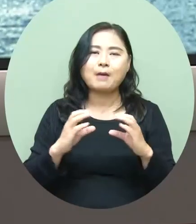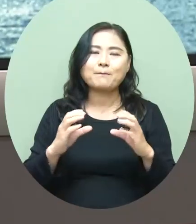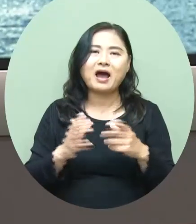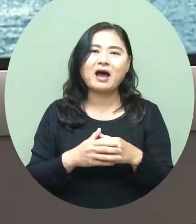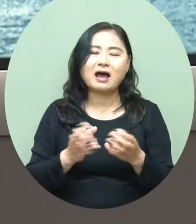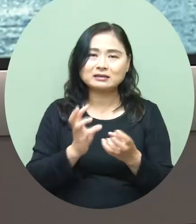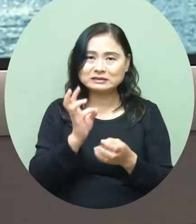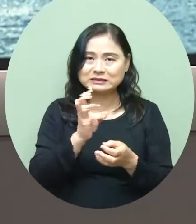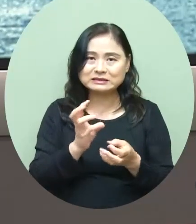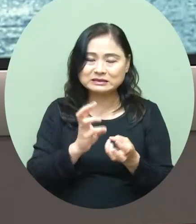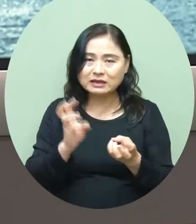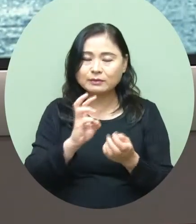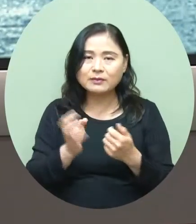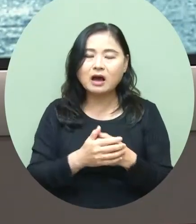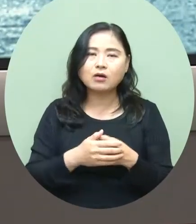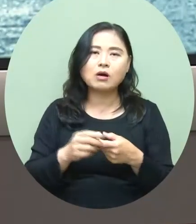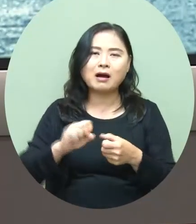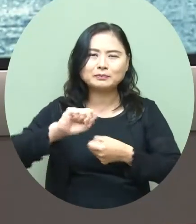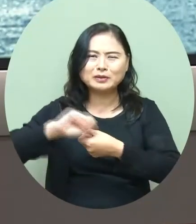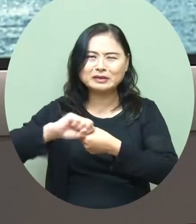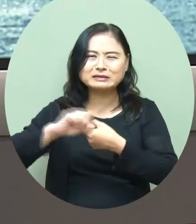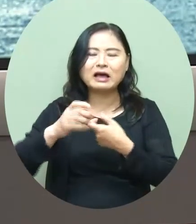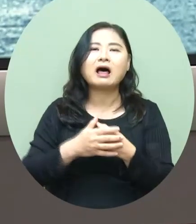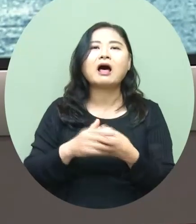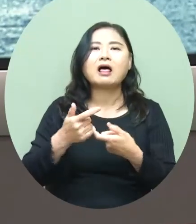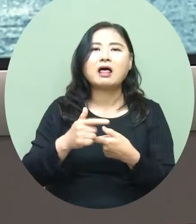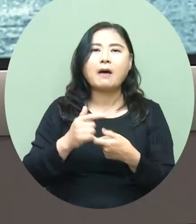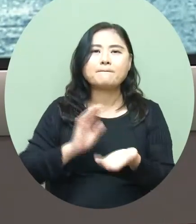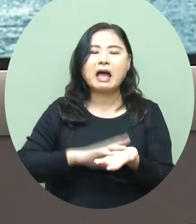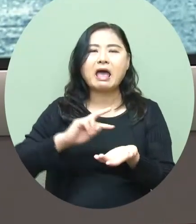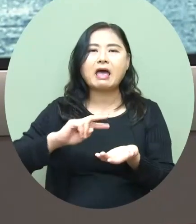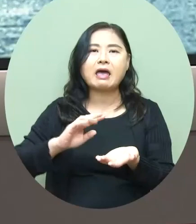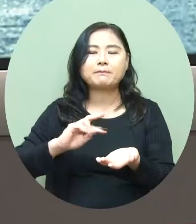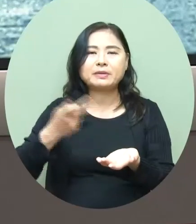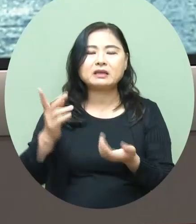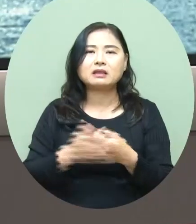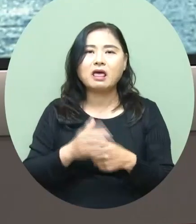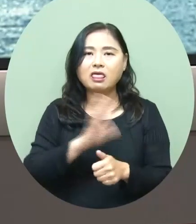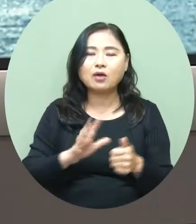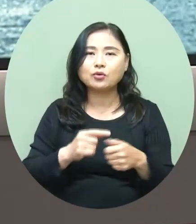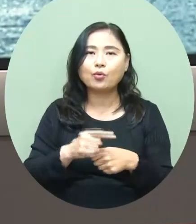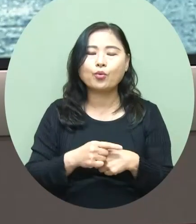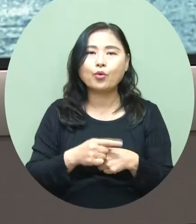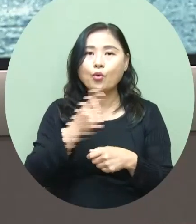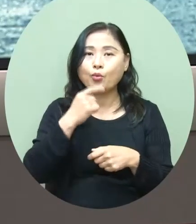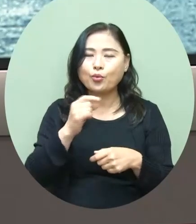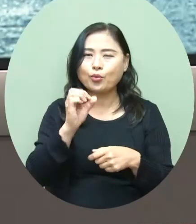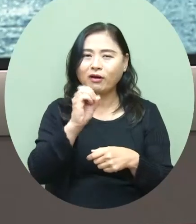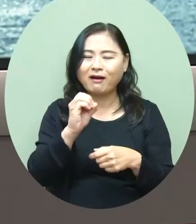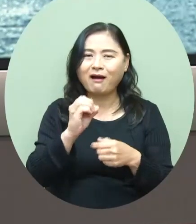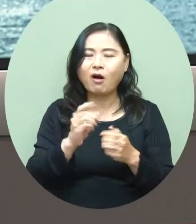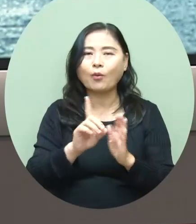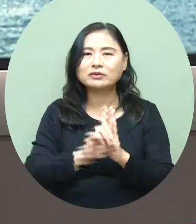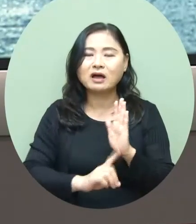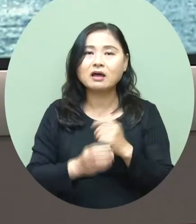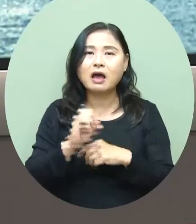and lymphatic disease. and that disease would